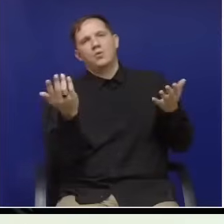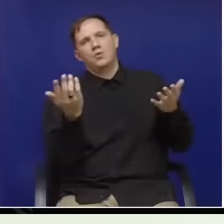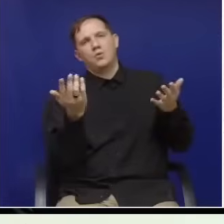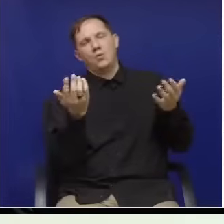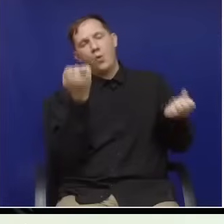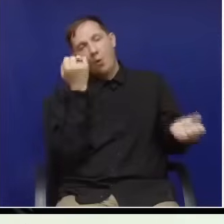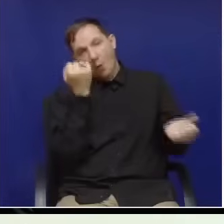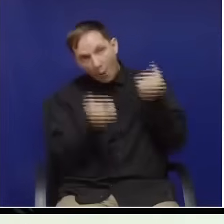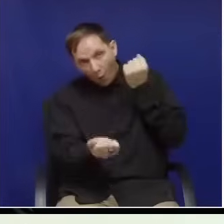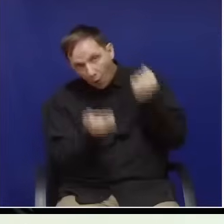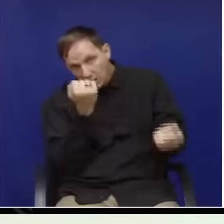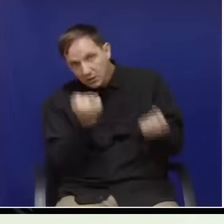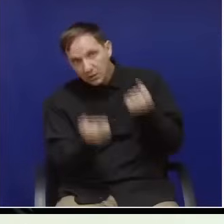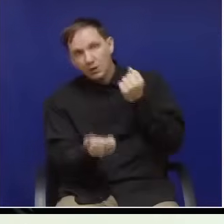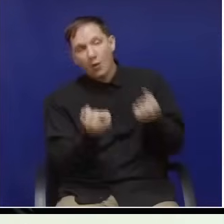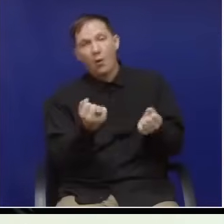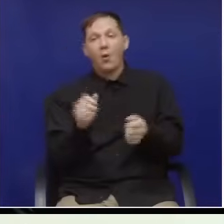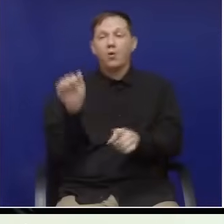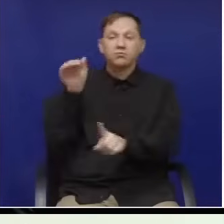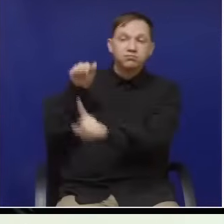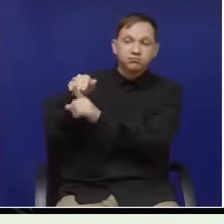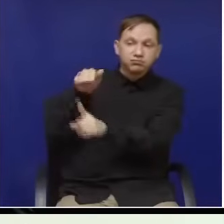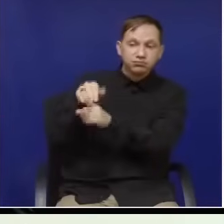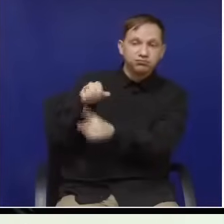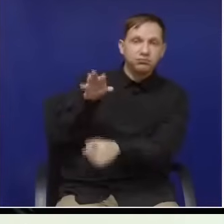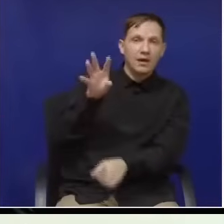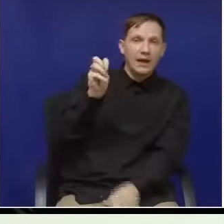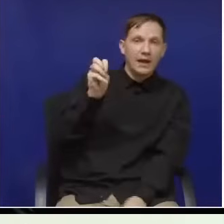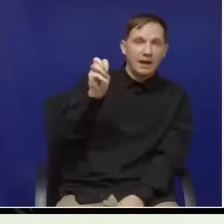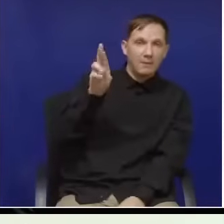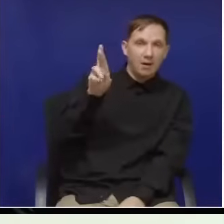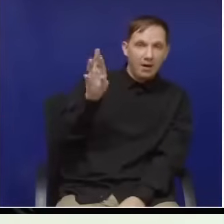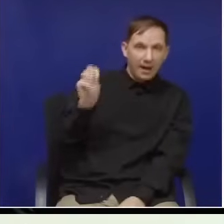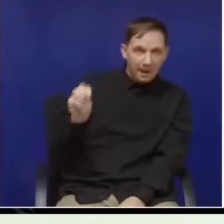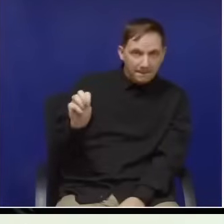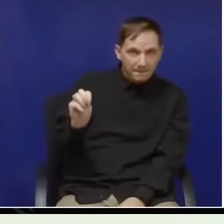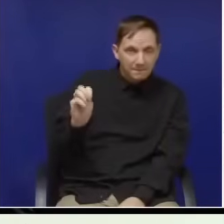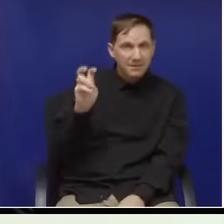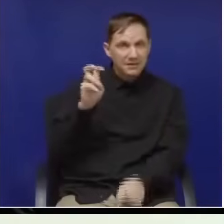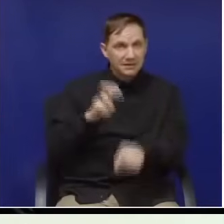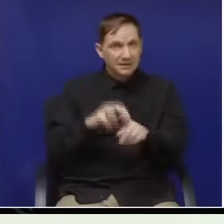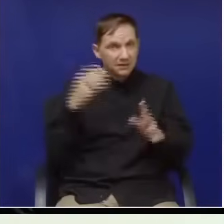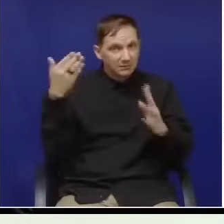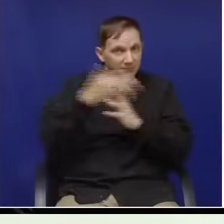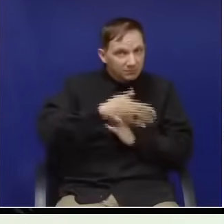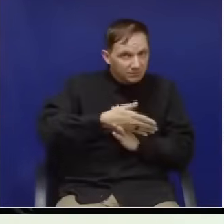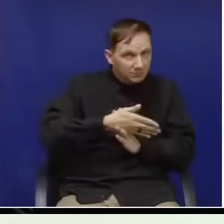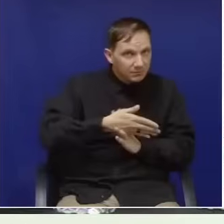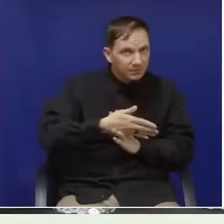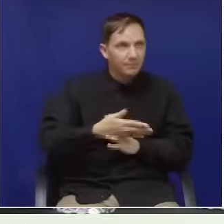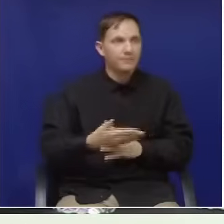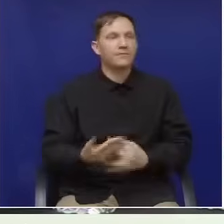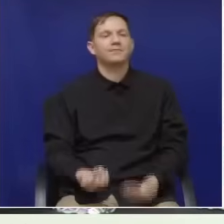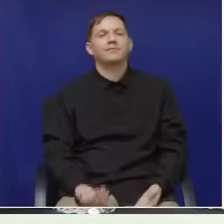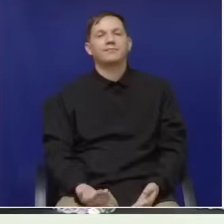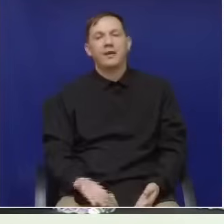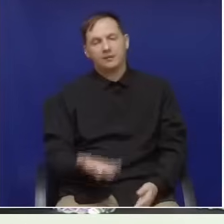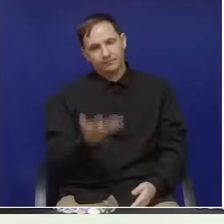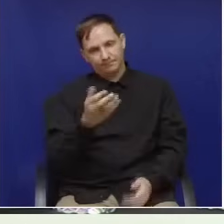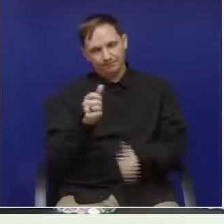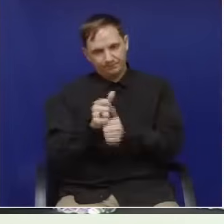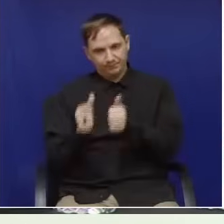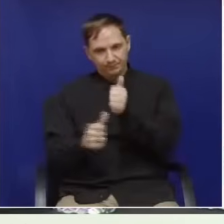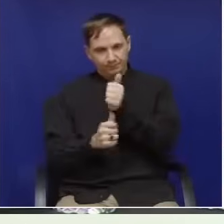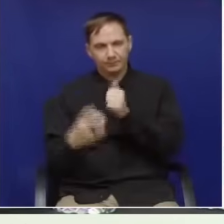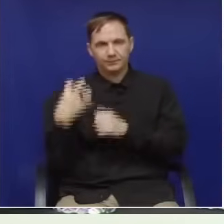and/or request the Madlanga Commission to intervene? Thank you, Chair. The Honorable Deputy Minister. Thank